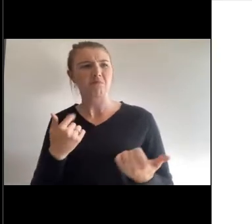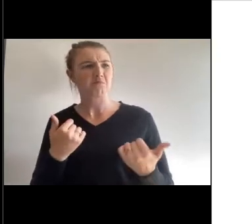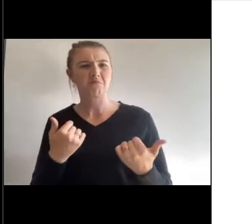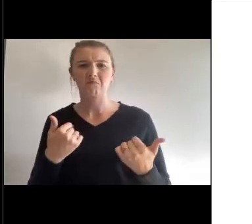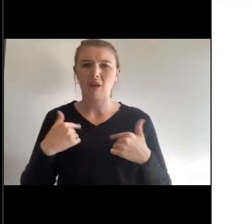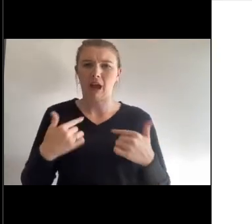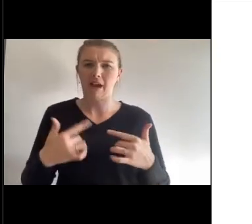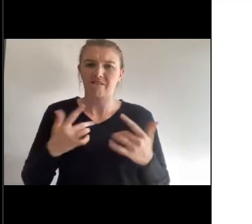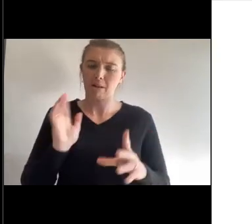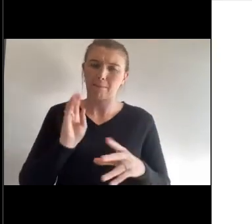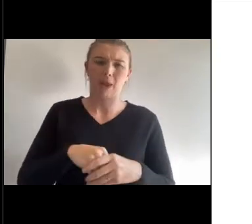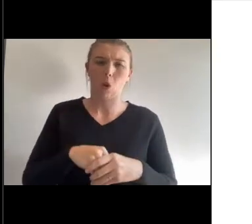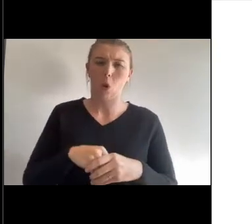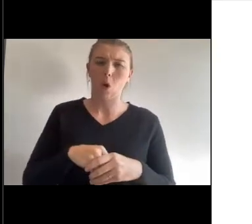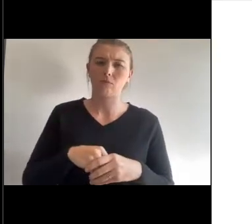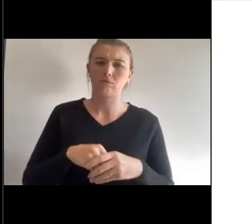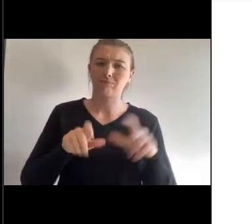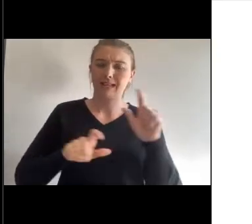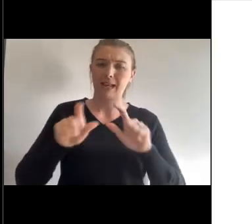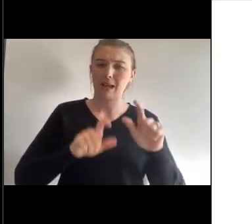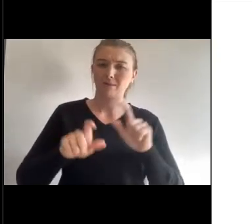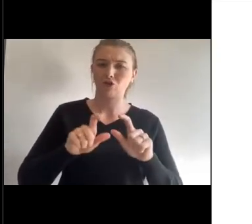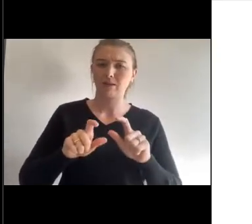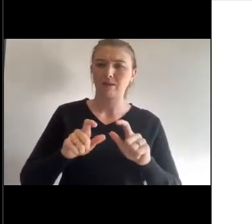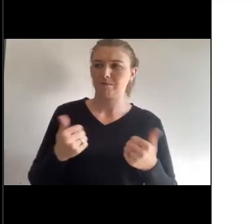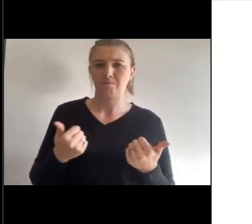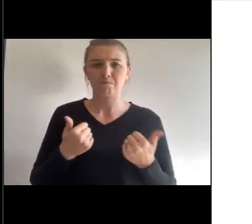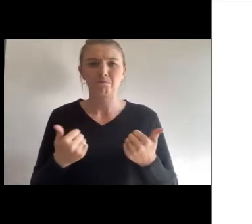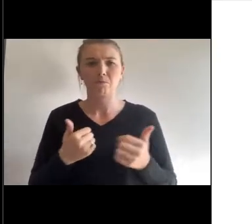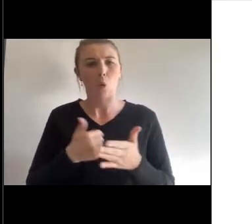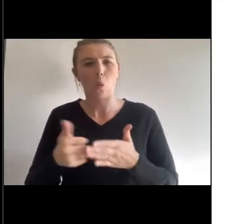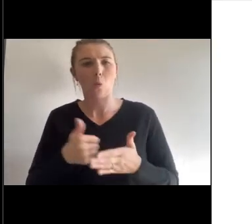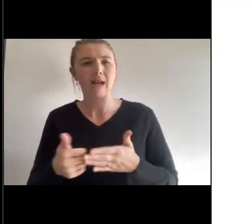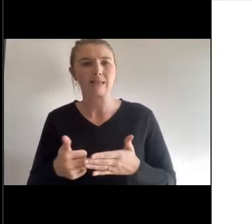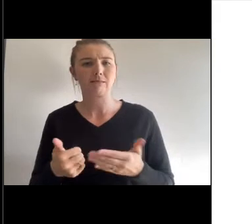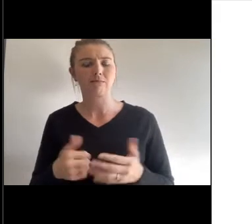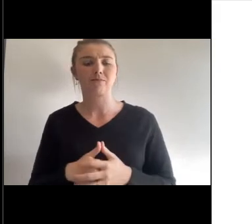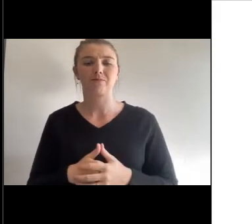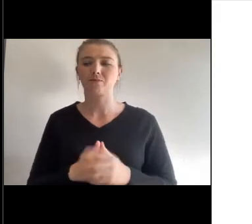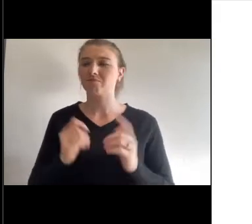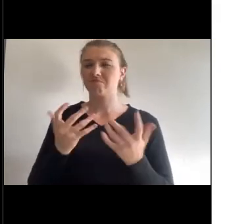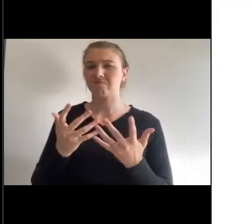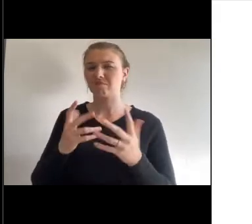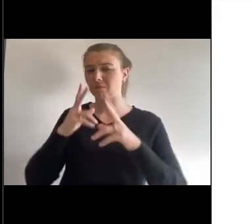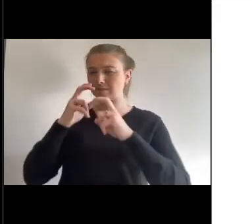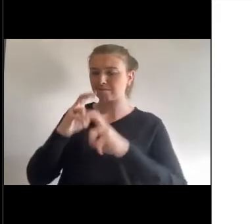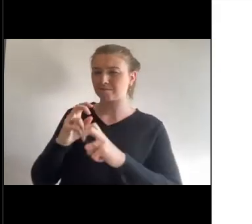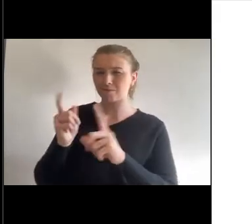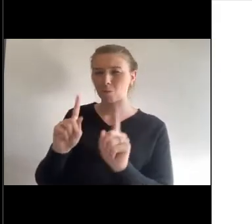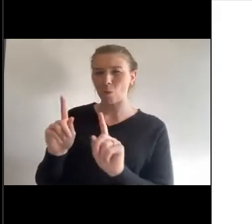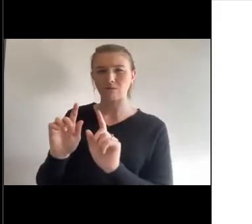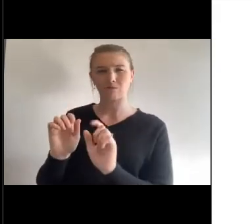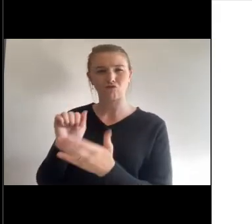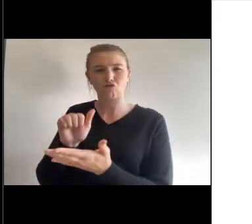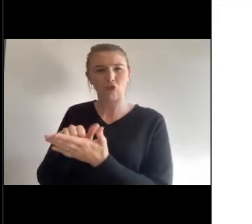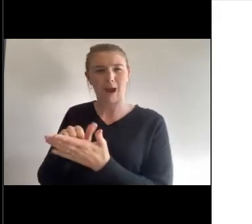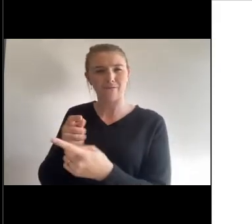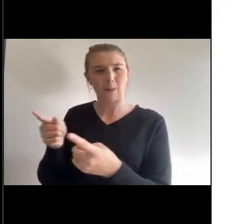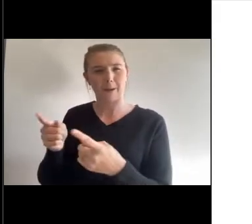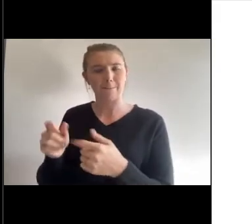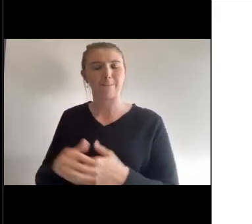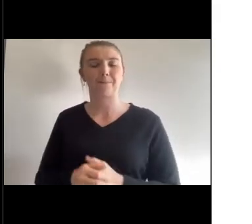in the chemical sciences, some or all of the time. So what was going on for them? And what we found is that people